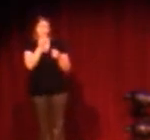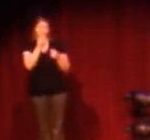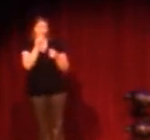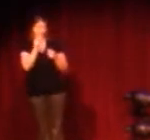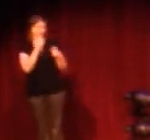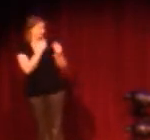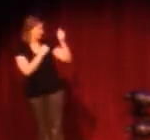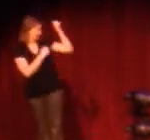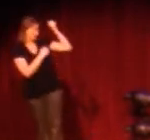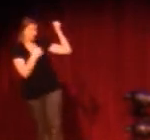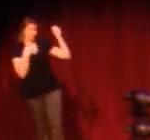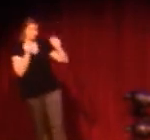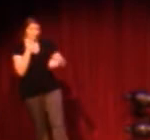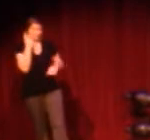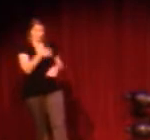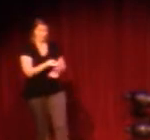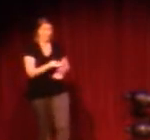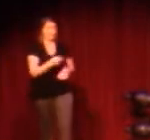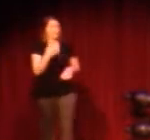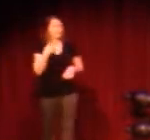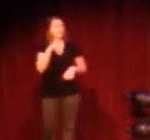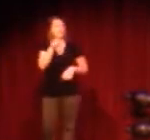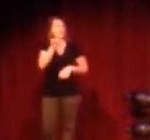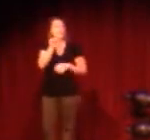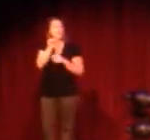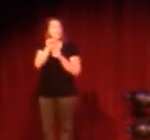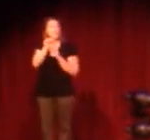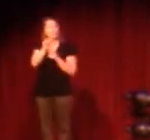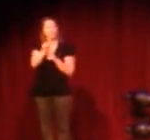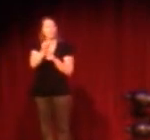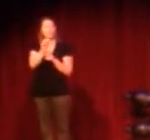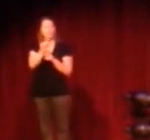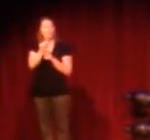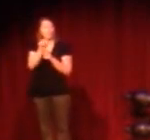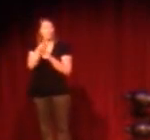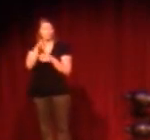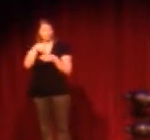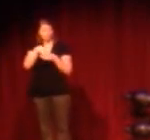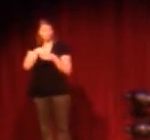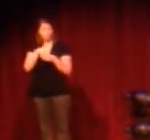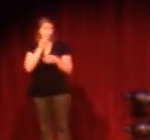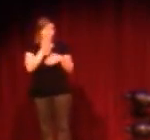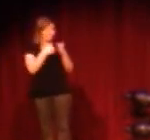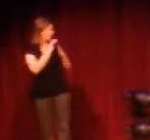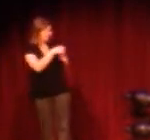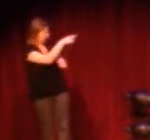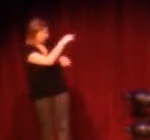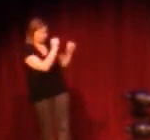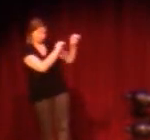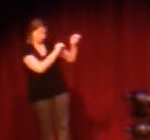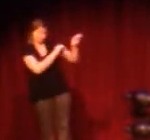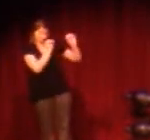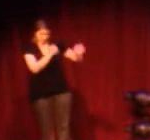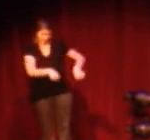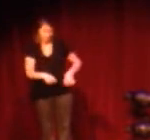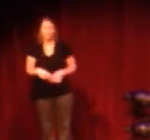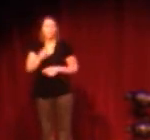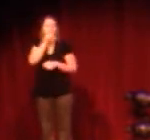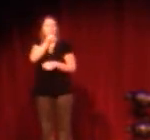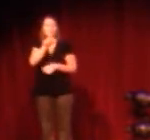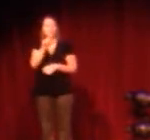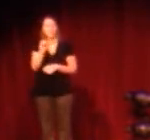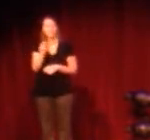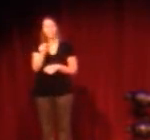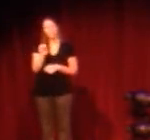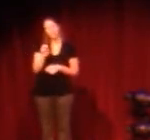back. You can check it out. It's got leather interior. Can feel all that stuff. I love One Direction, and I